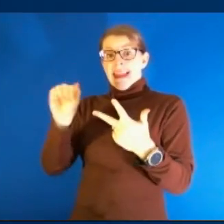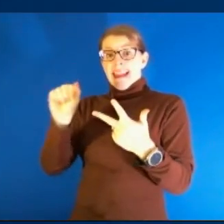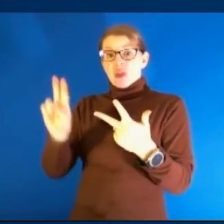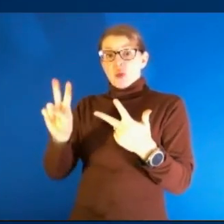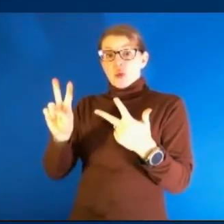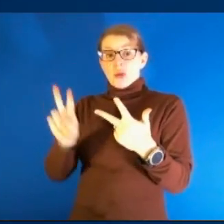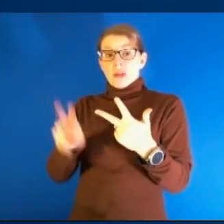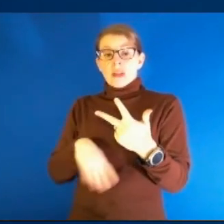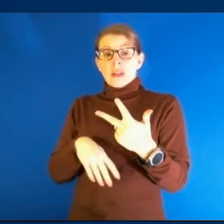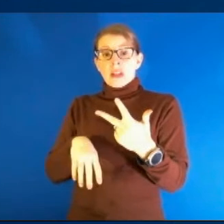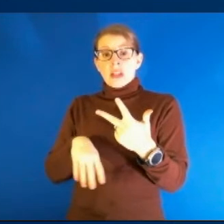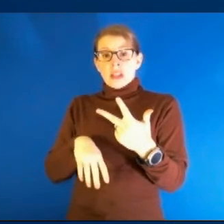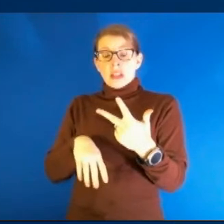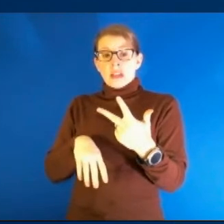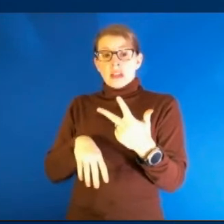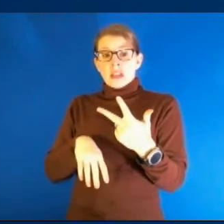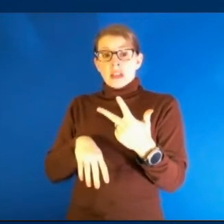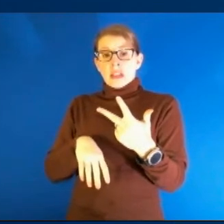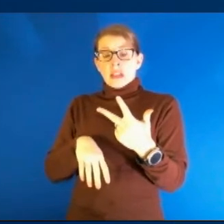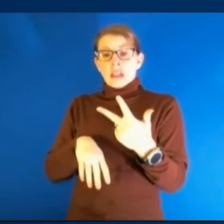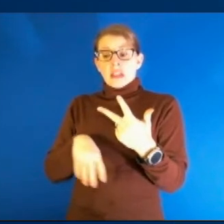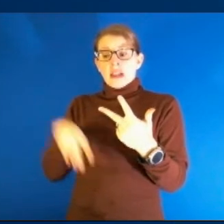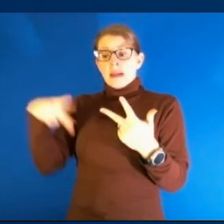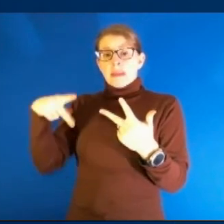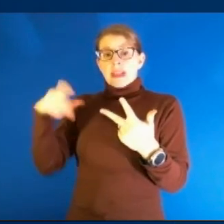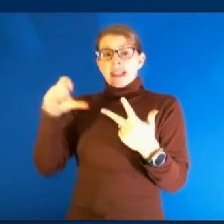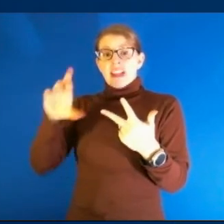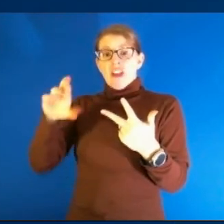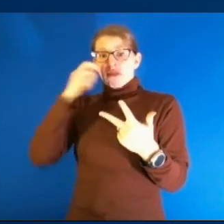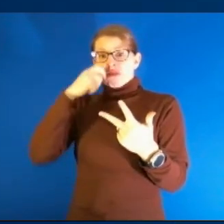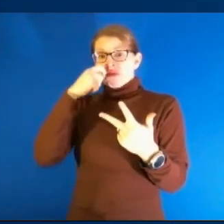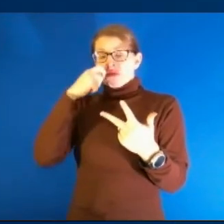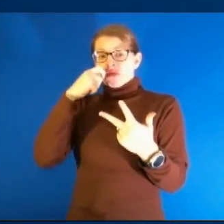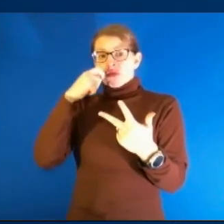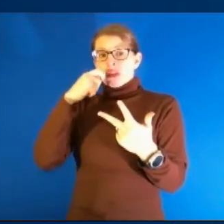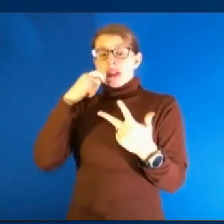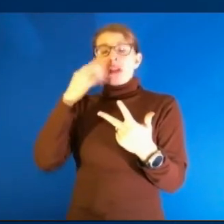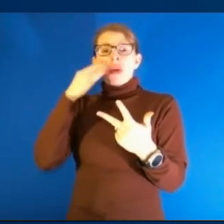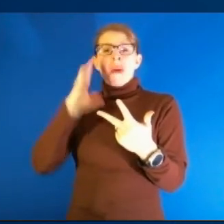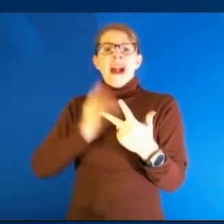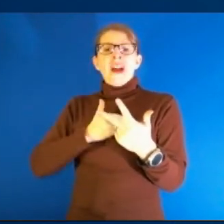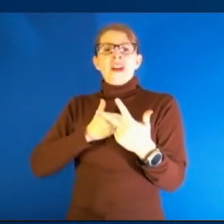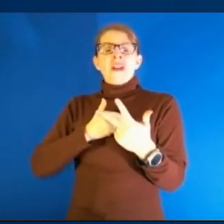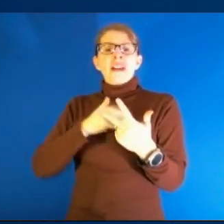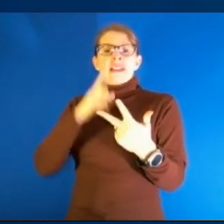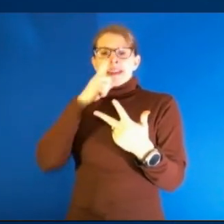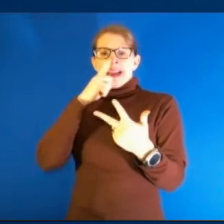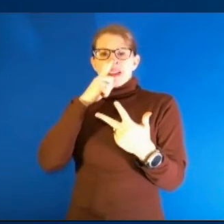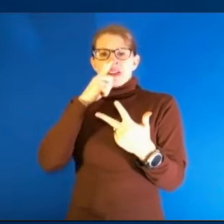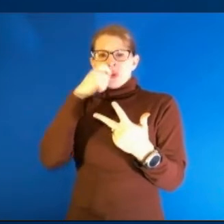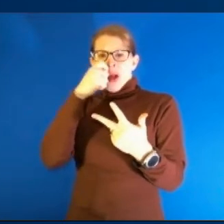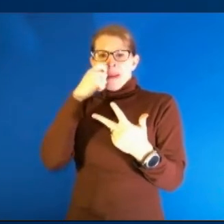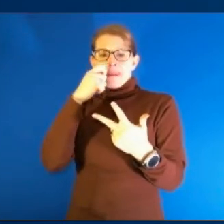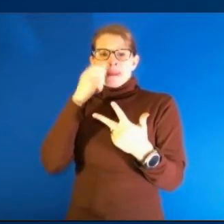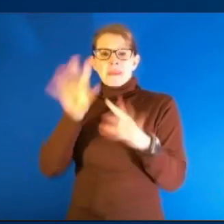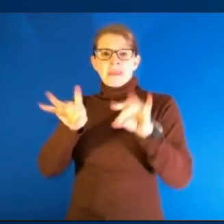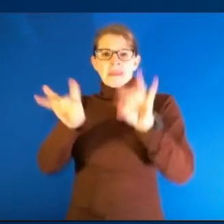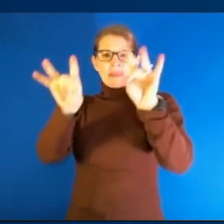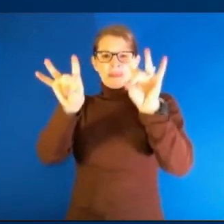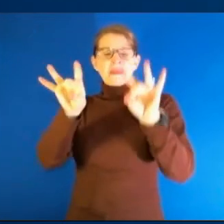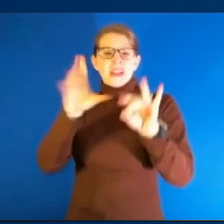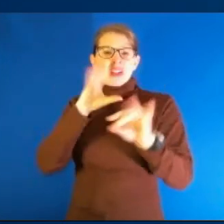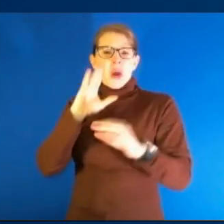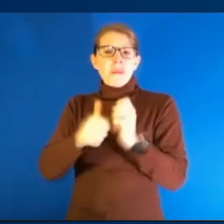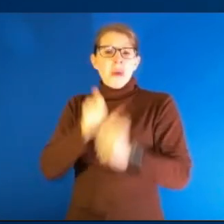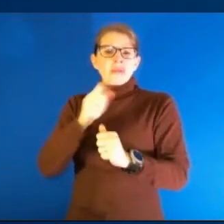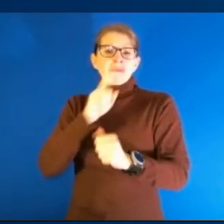evade the testing done with PCR, that's the nasal swab. We know that our nasal swabs pick it up. We know that most of them actually do.